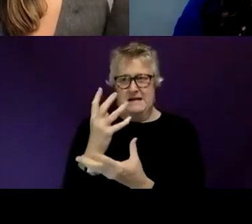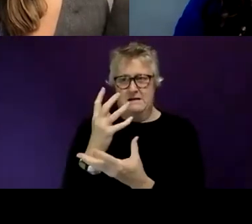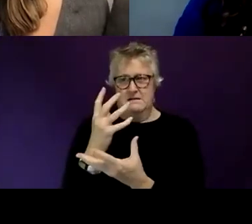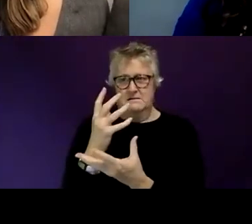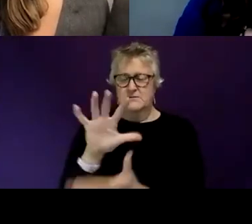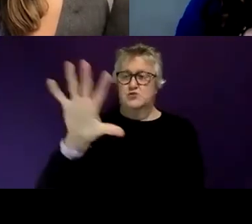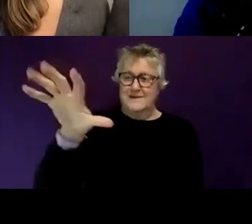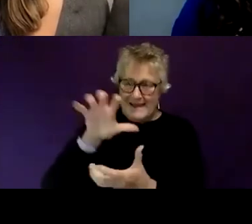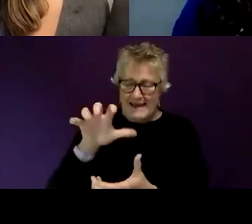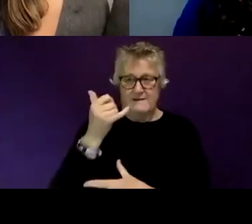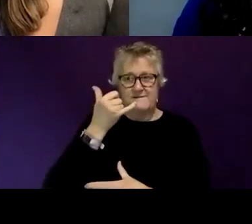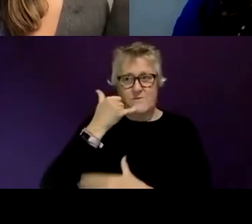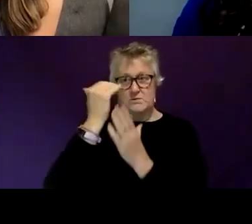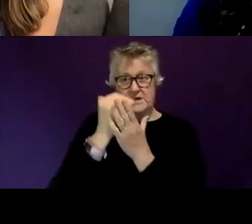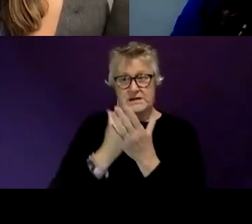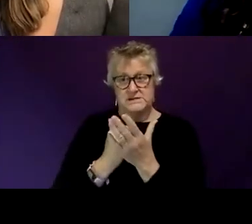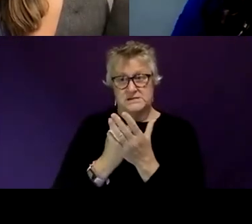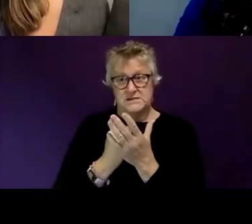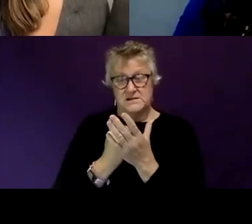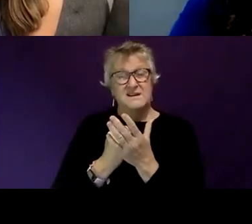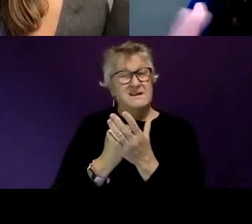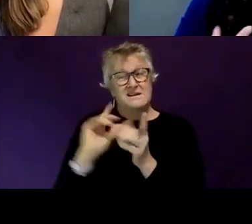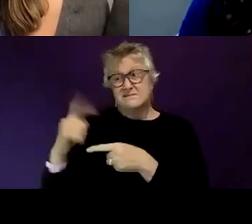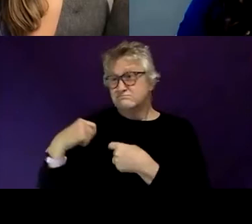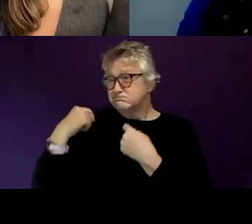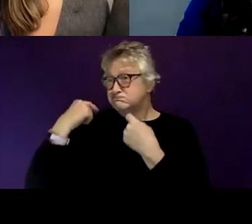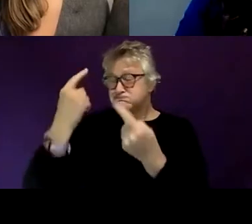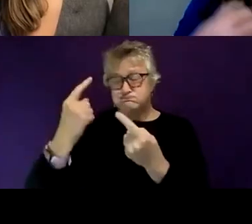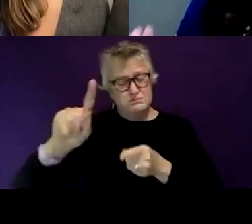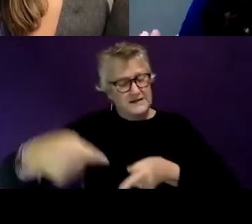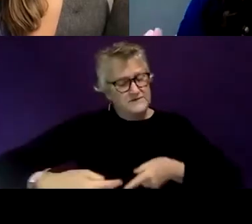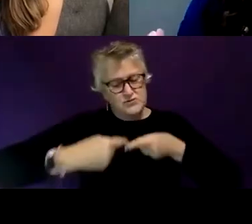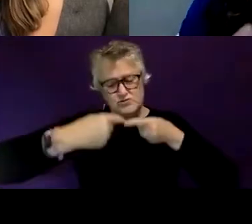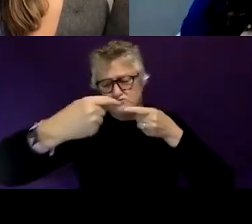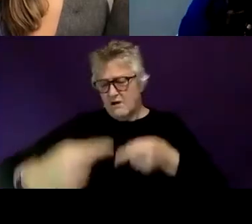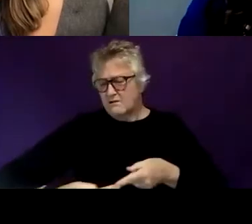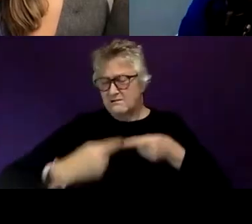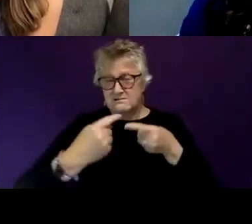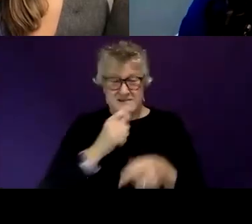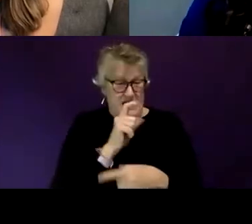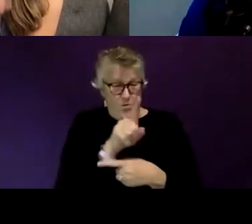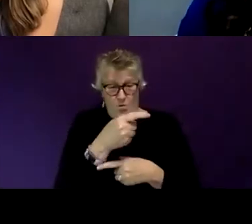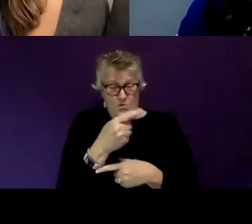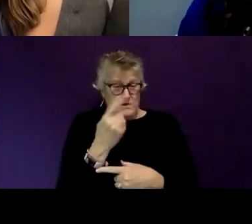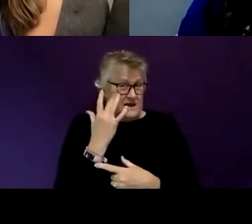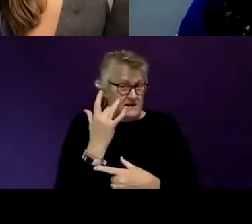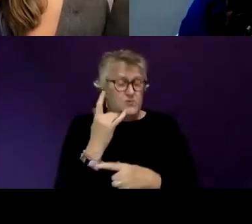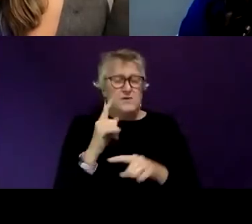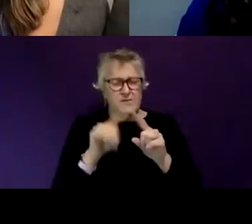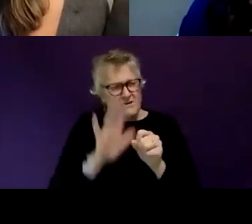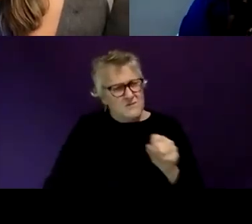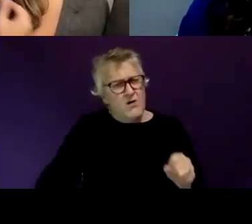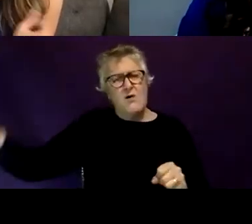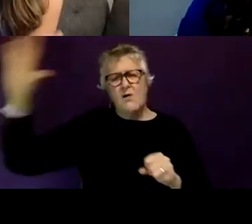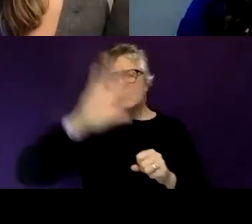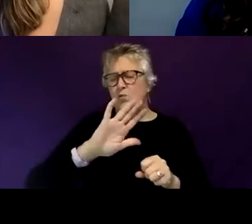something that we have struggled in the party, not only California, but nationally. And I want to mention, we